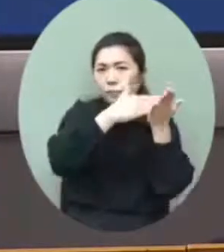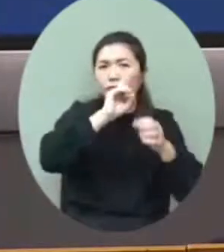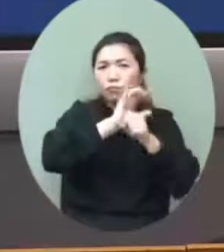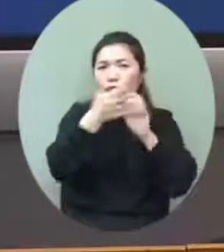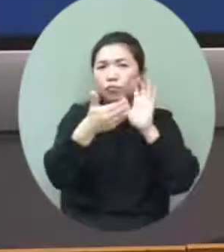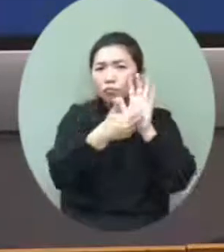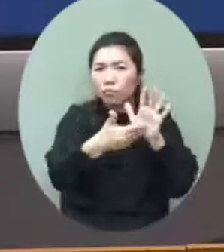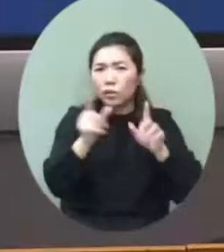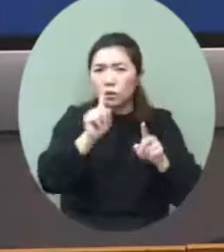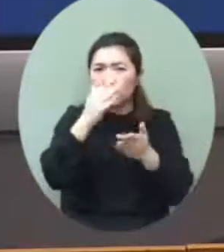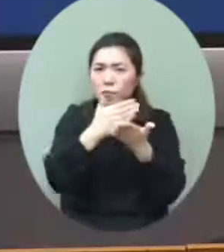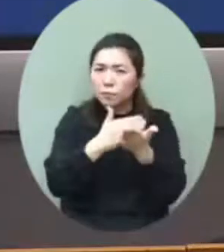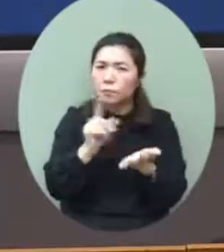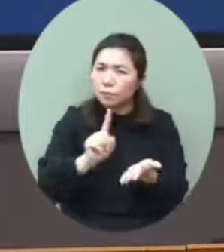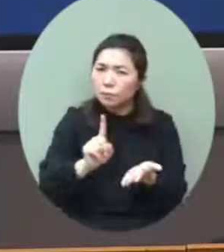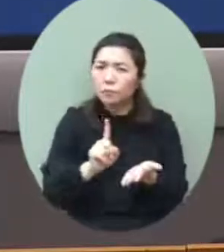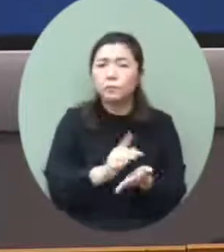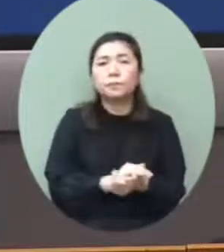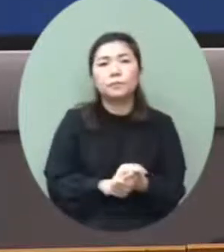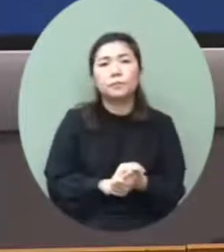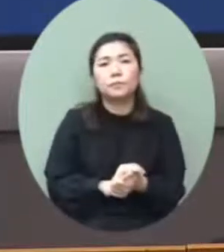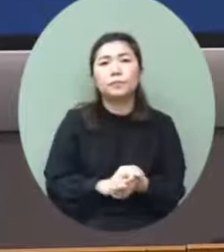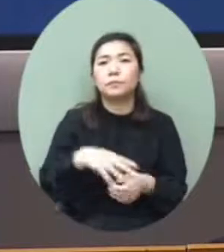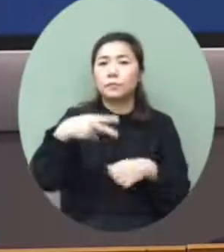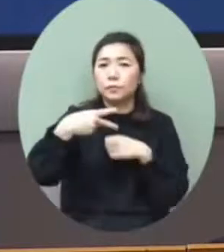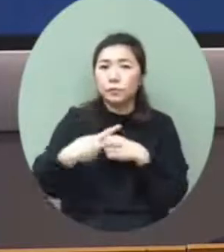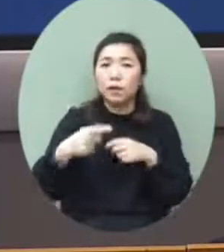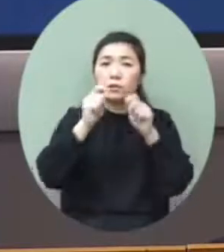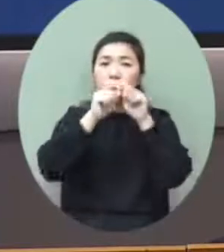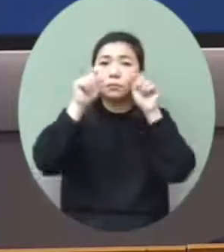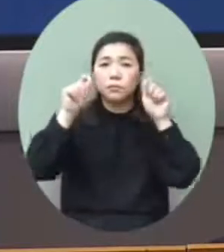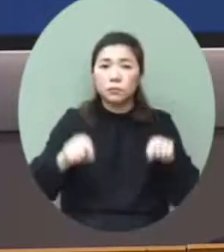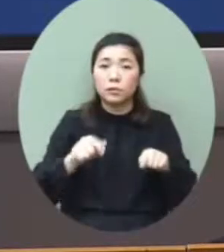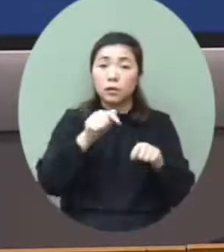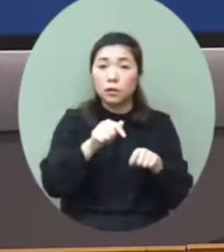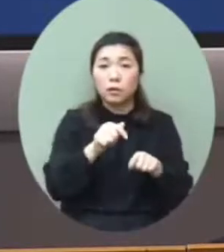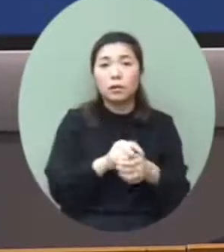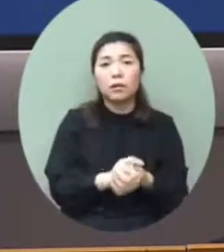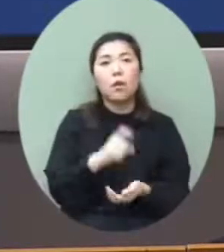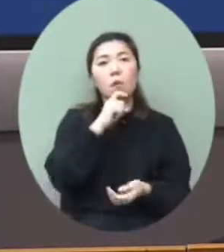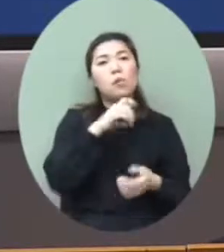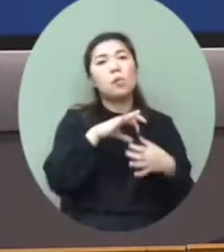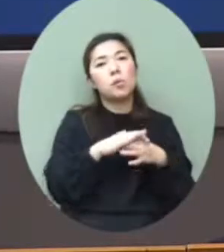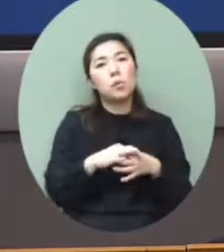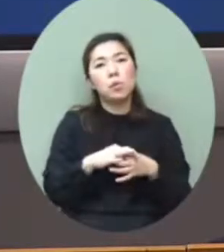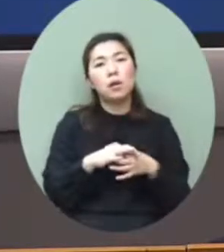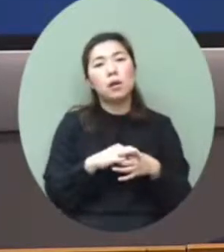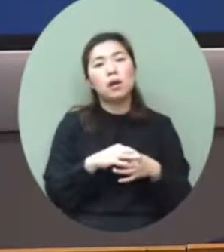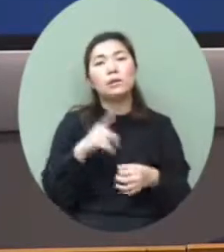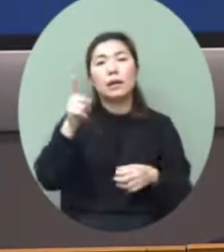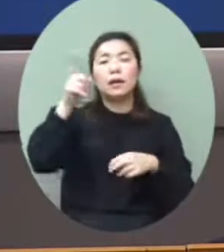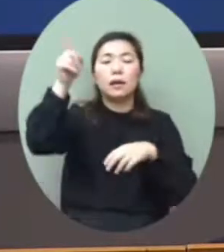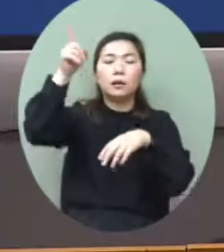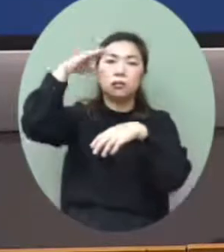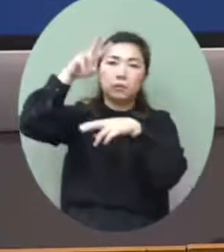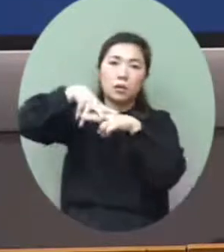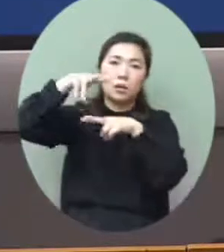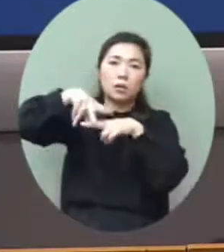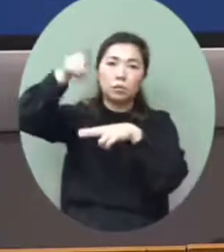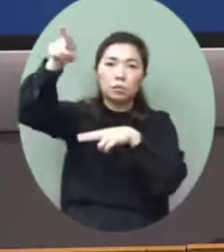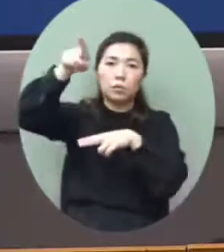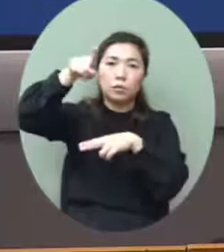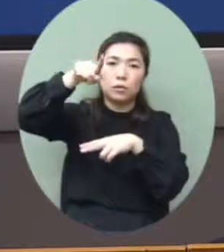question is about the border. And I have to say that the Central People's Government has